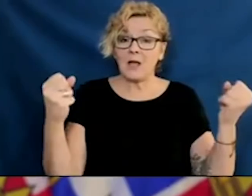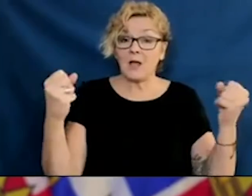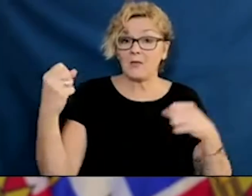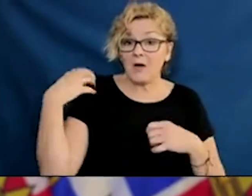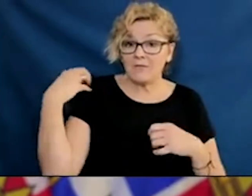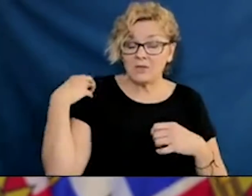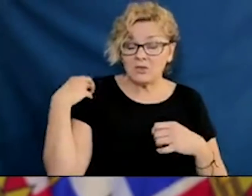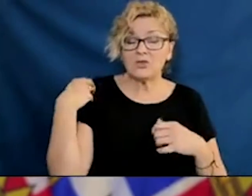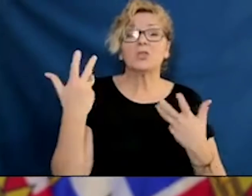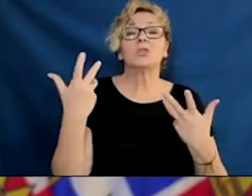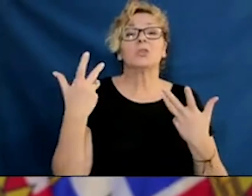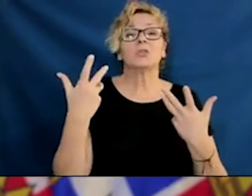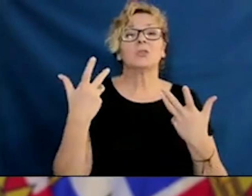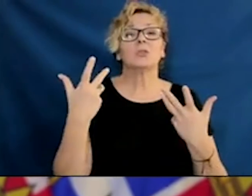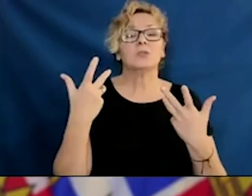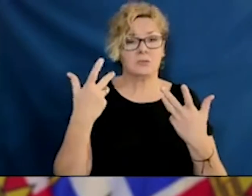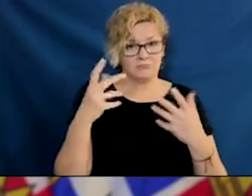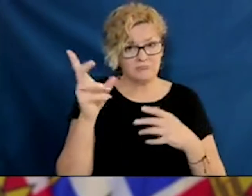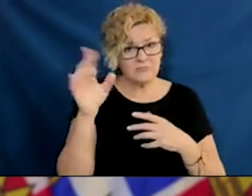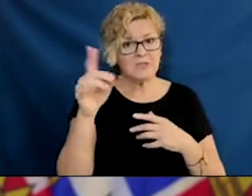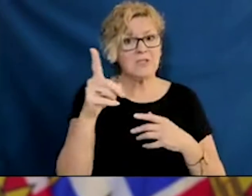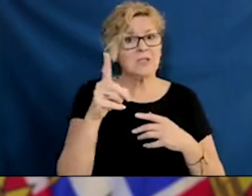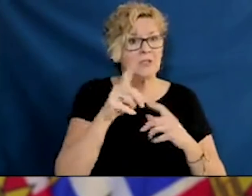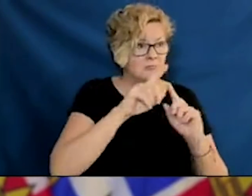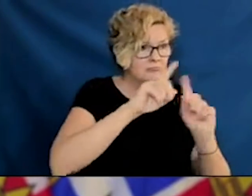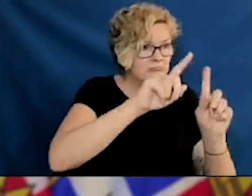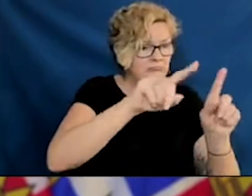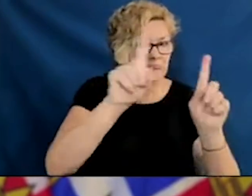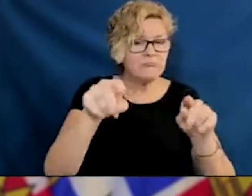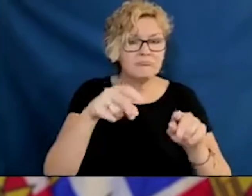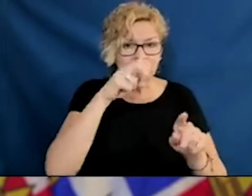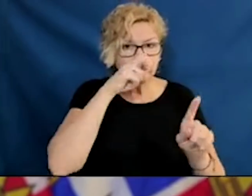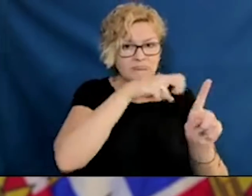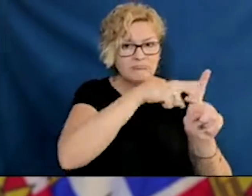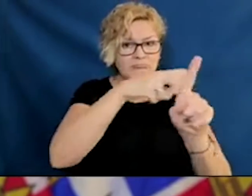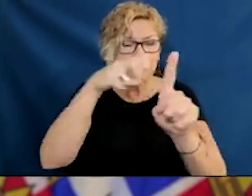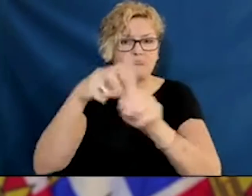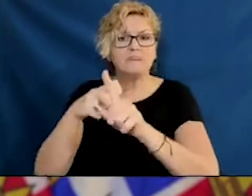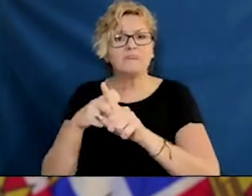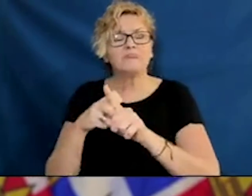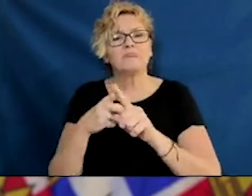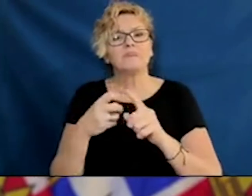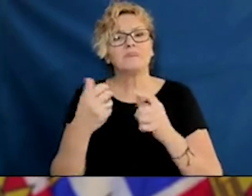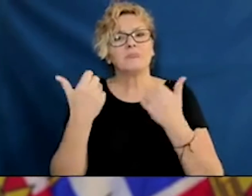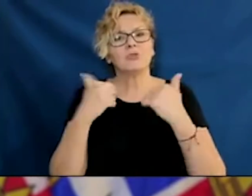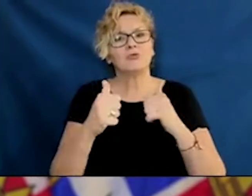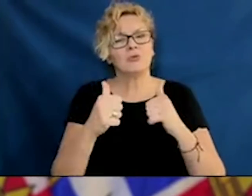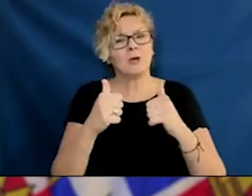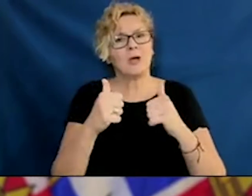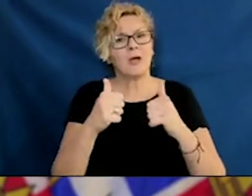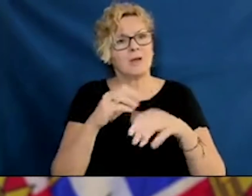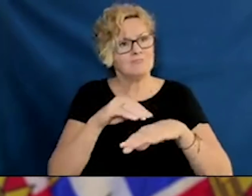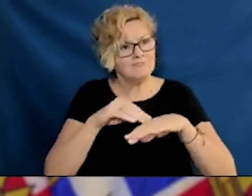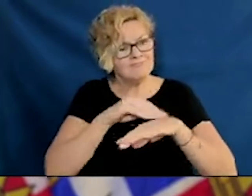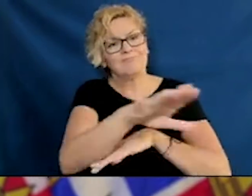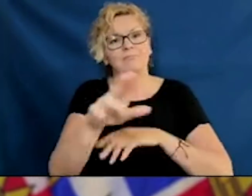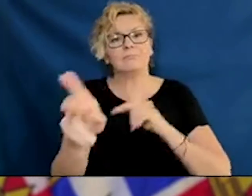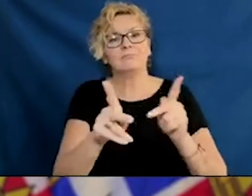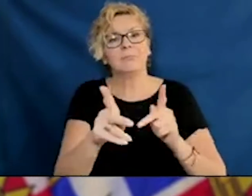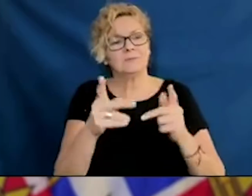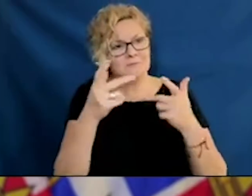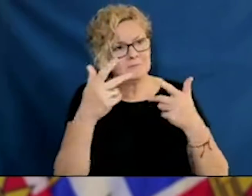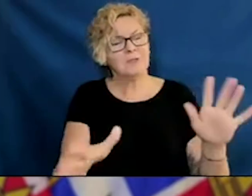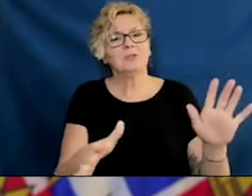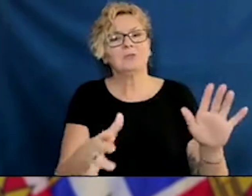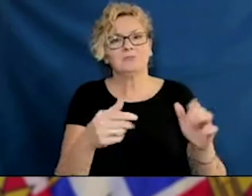seeing surges. And we know, particularly this past weekend, they spent a lot of time in Whistler and a few other